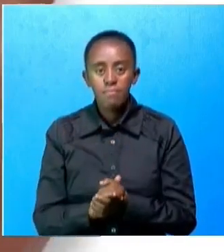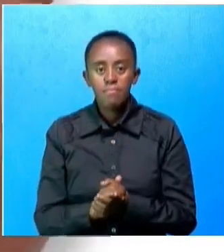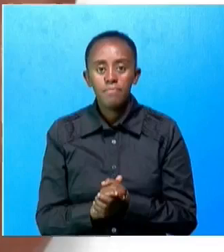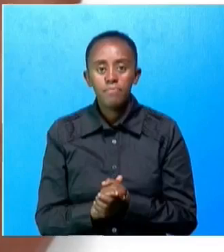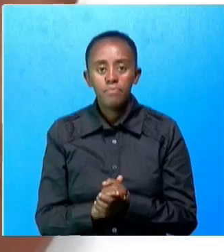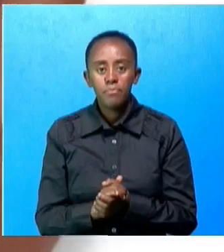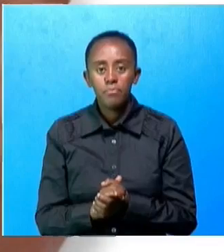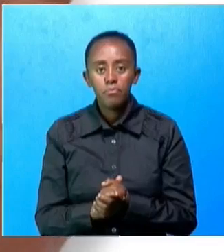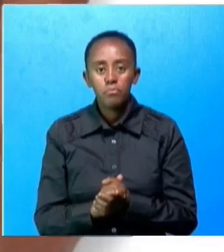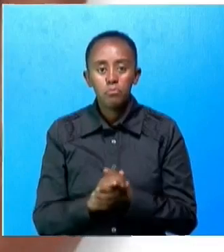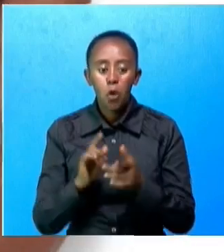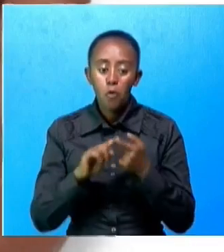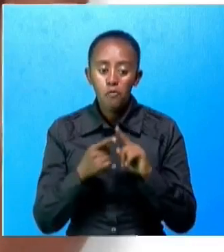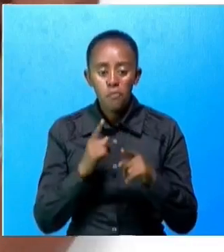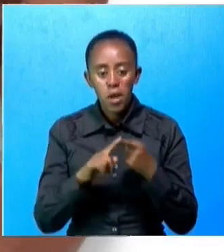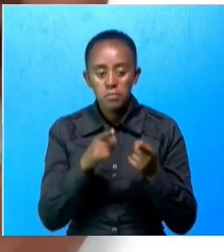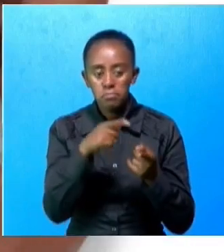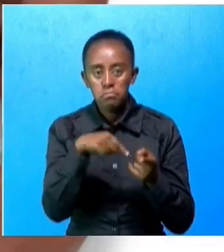your friend.